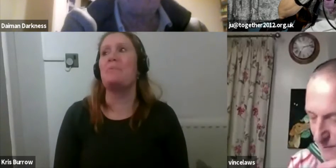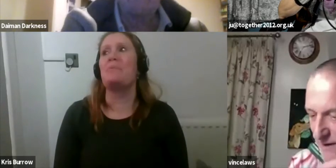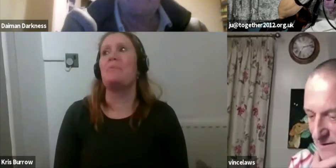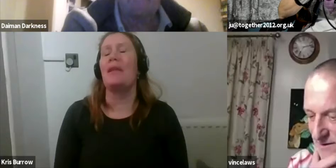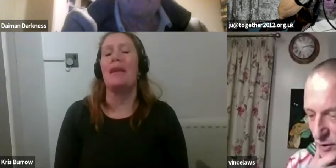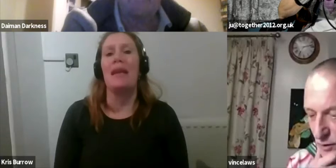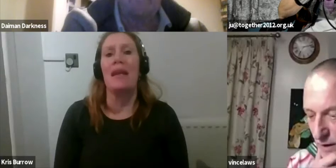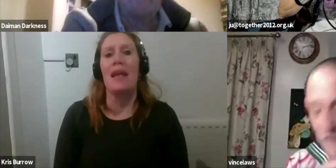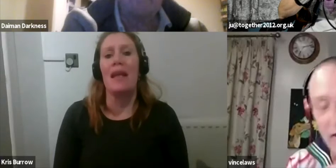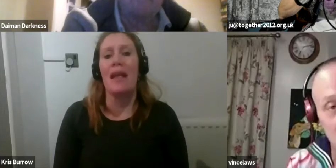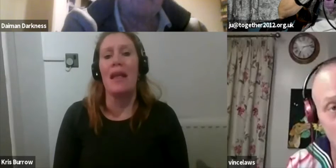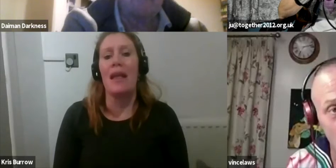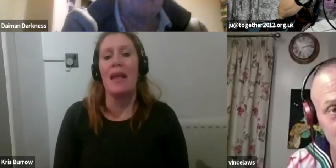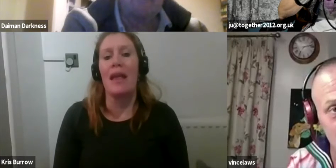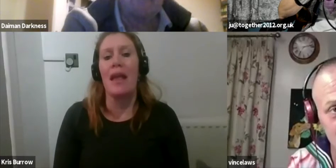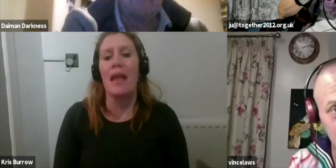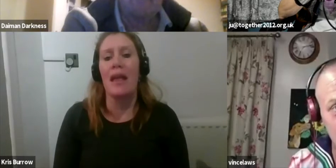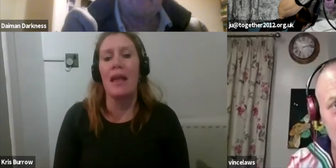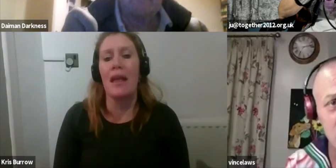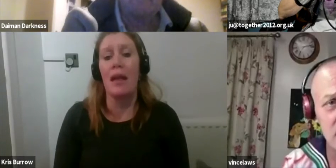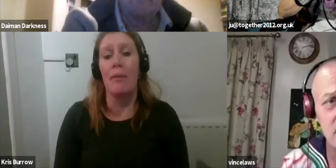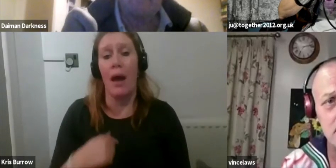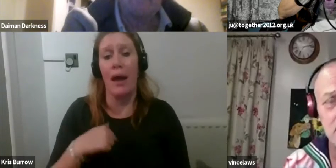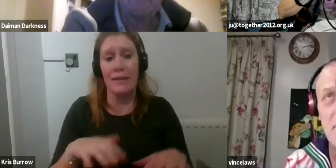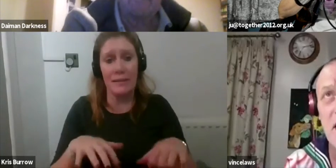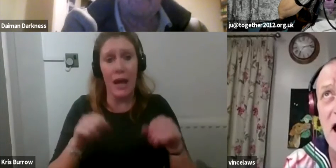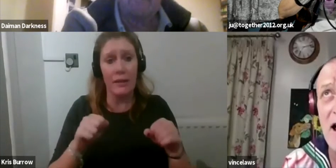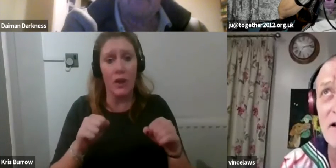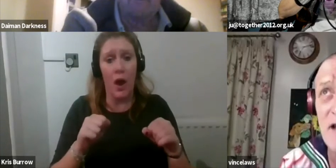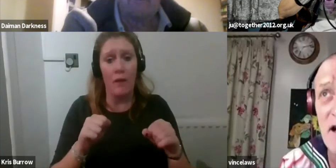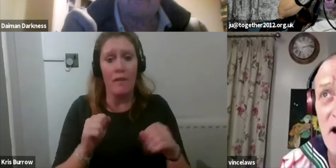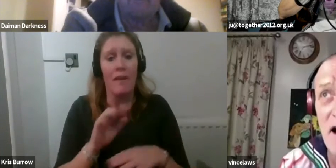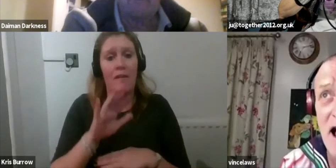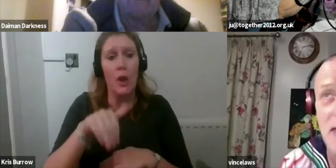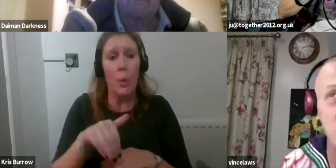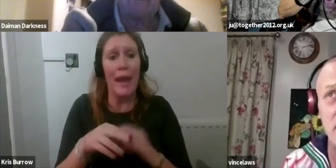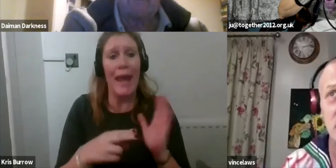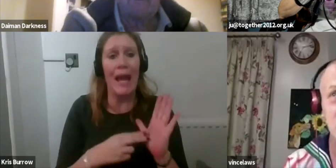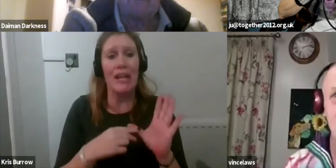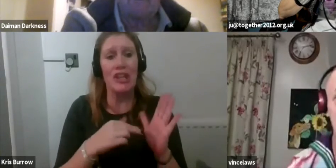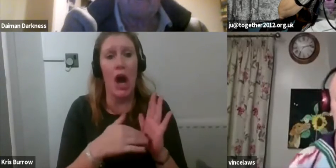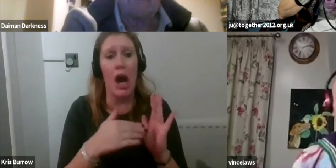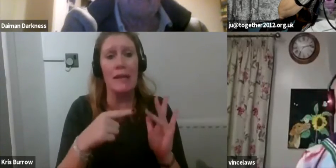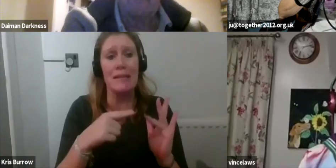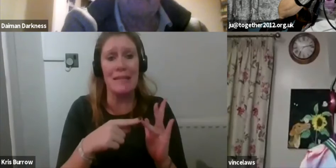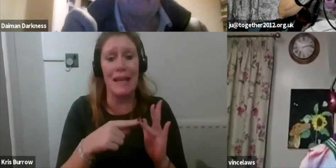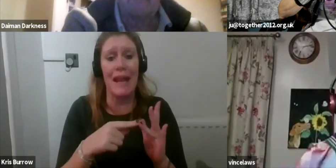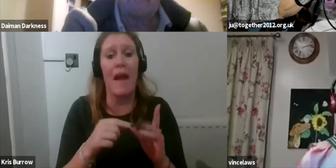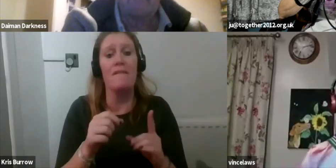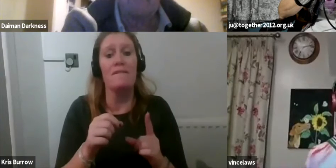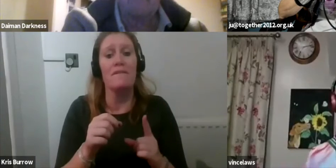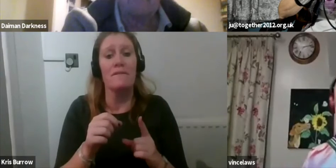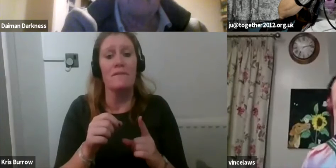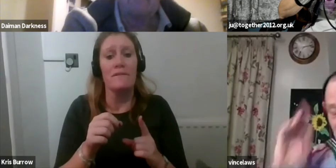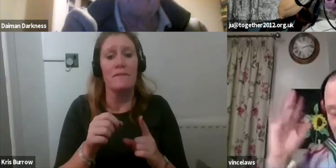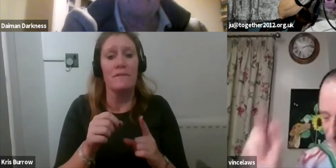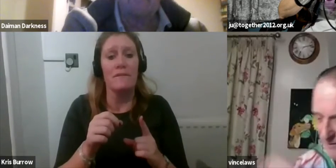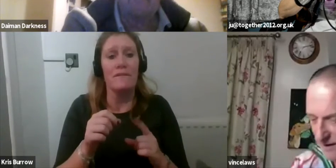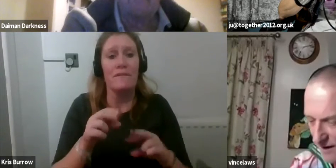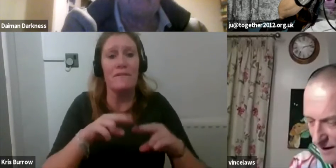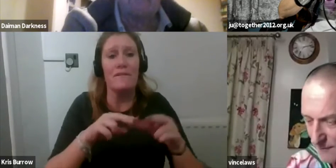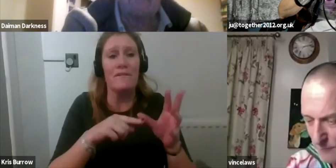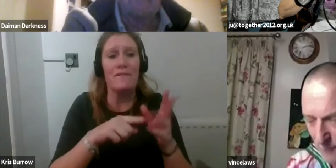this piece called A Very Queer Nazi Faust. And I'm a very slow worker, partly to do with mental